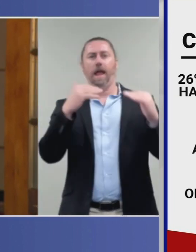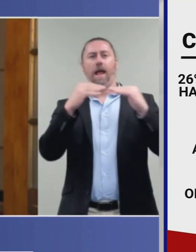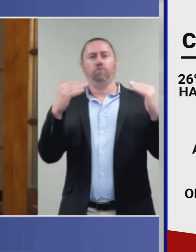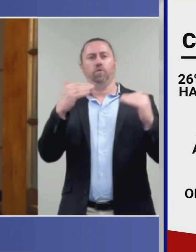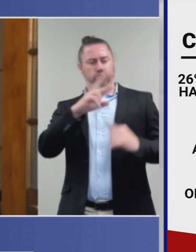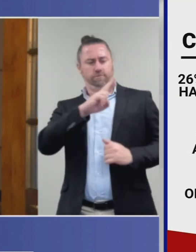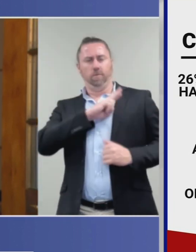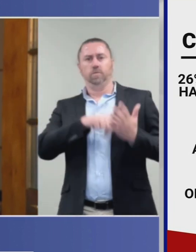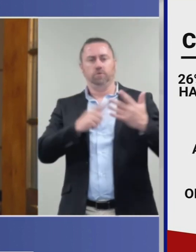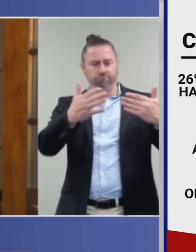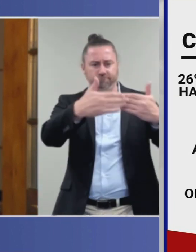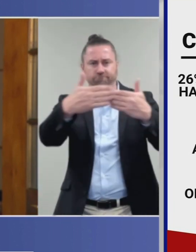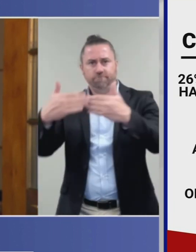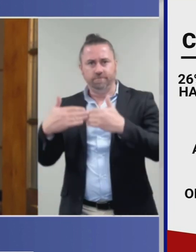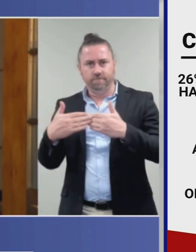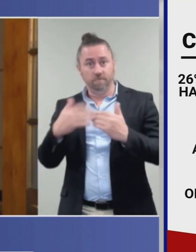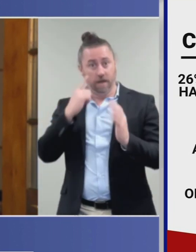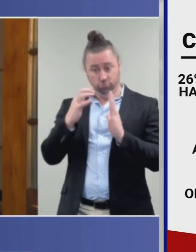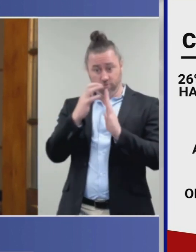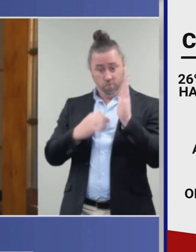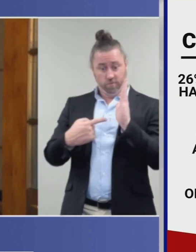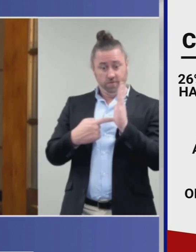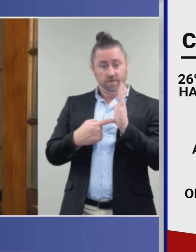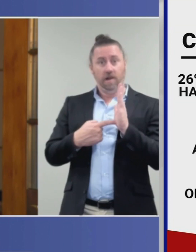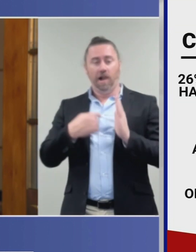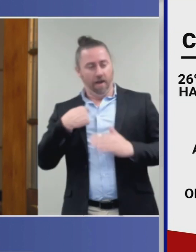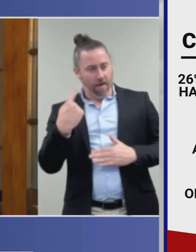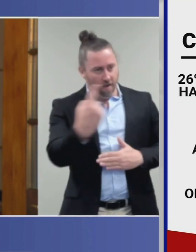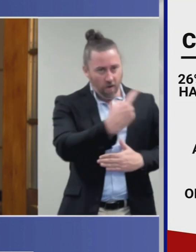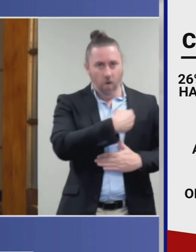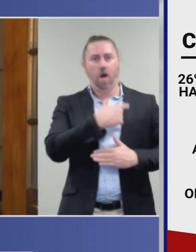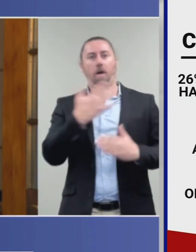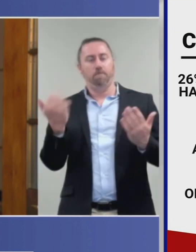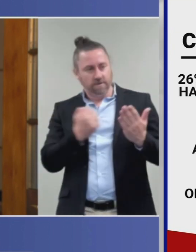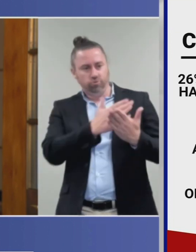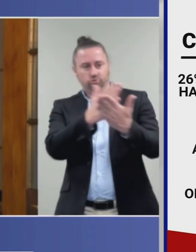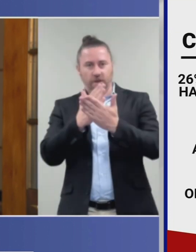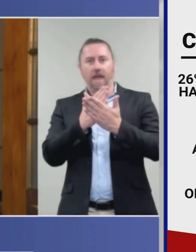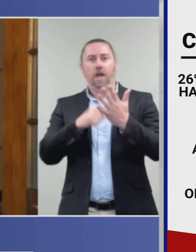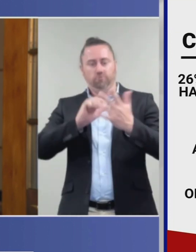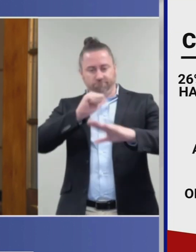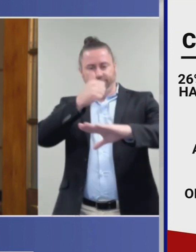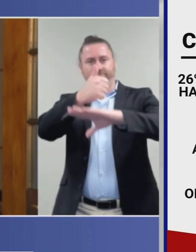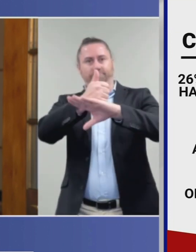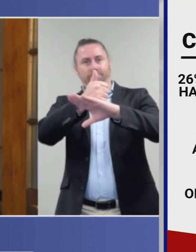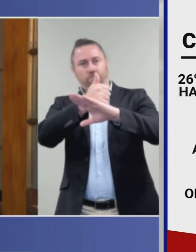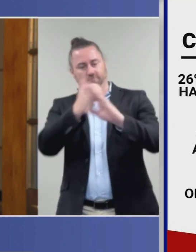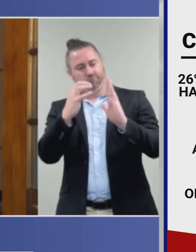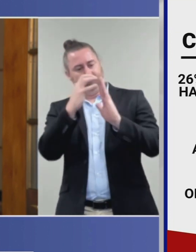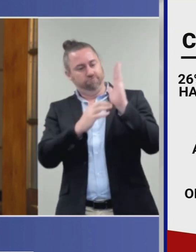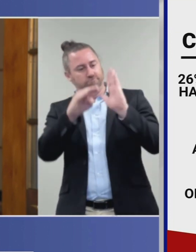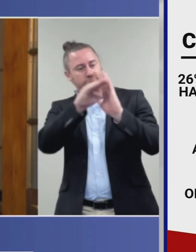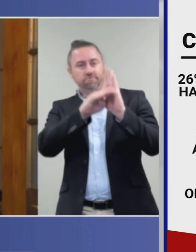in implementing the solutions as well, and we each have a role to play, regardless of what role you have. Whether you're a Prime